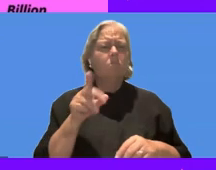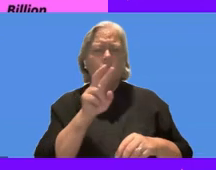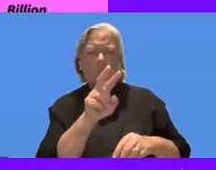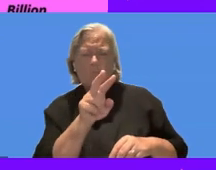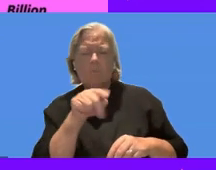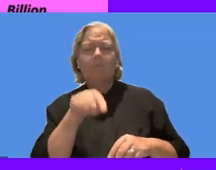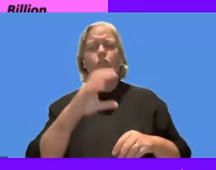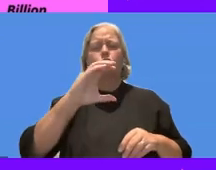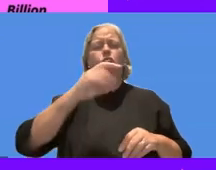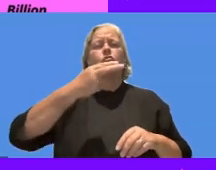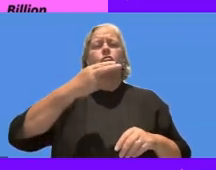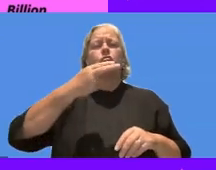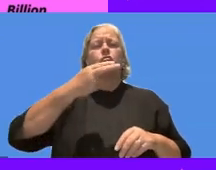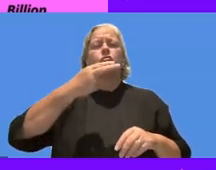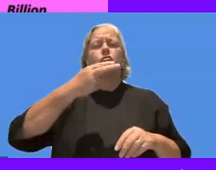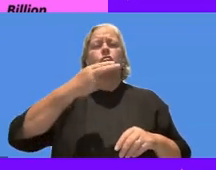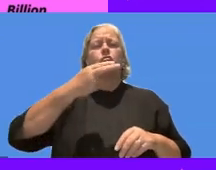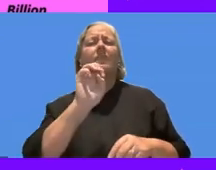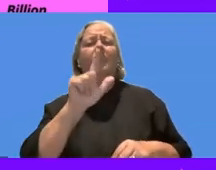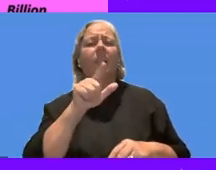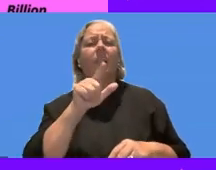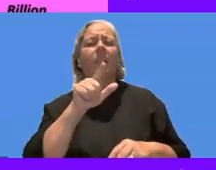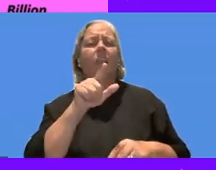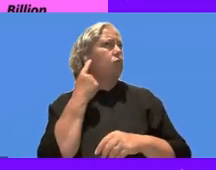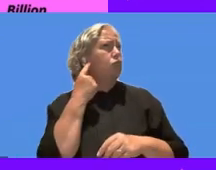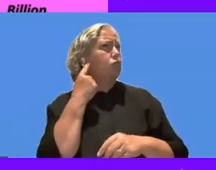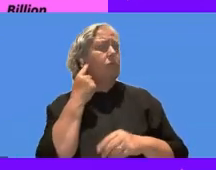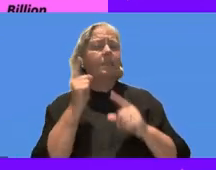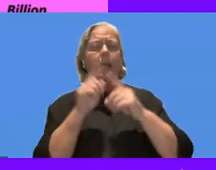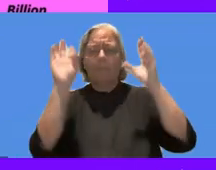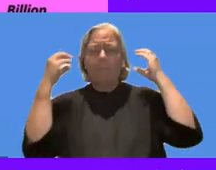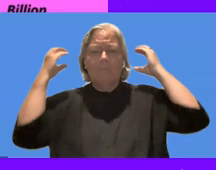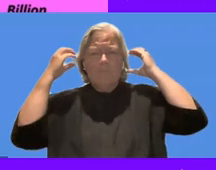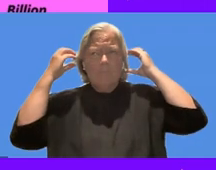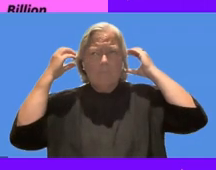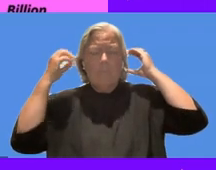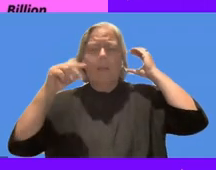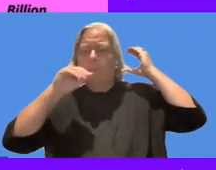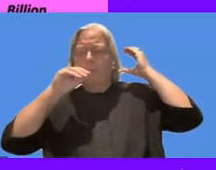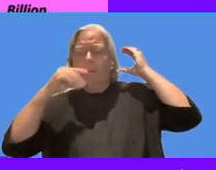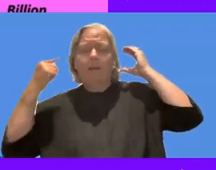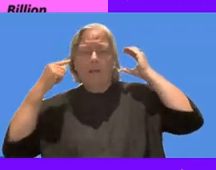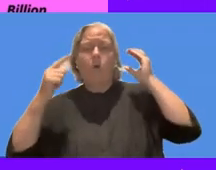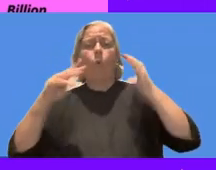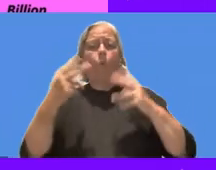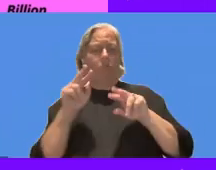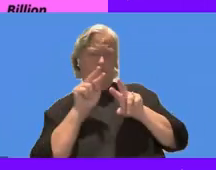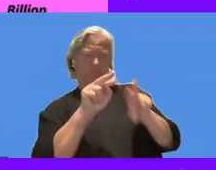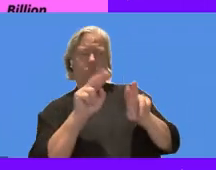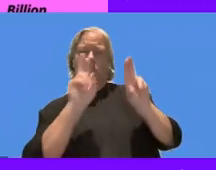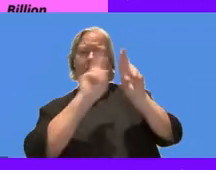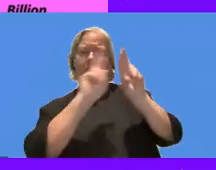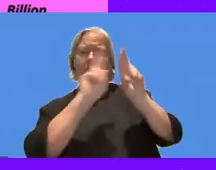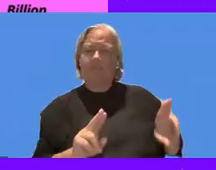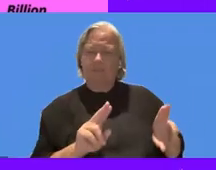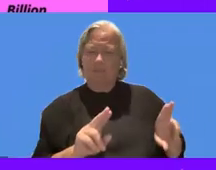own language or follow sign language interpretation, you should be able to select those choices from the Zoom room.